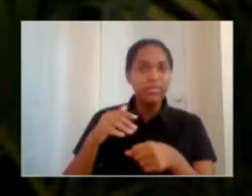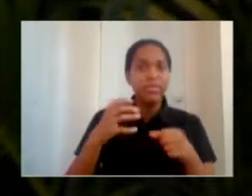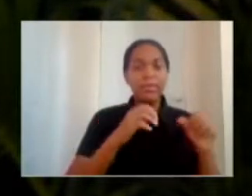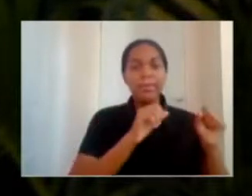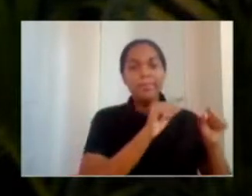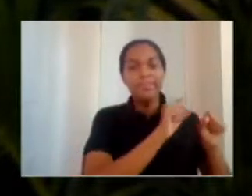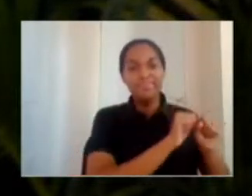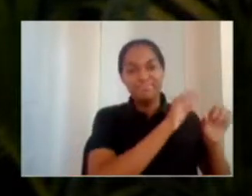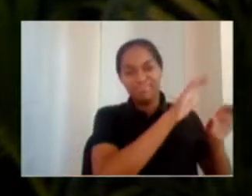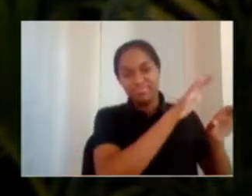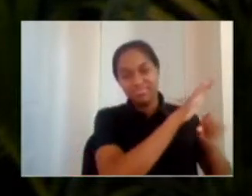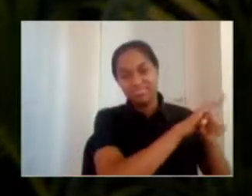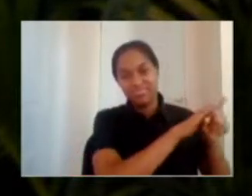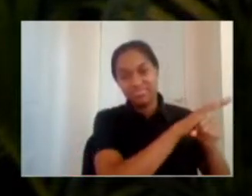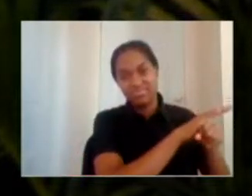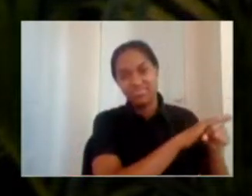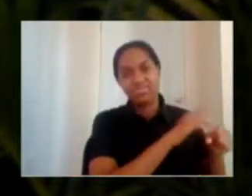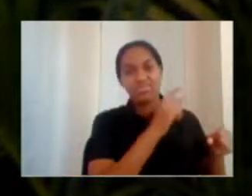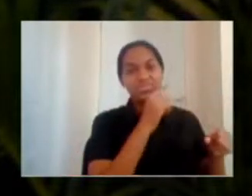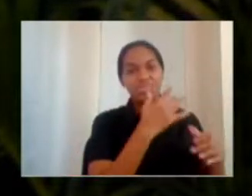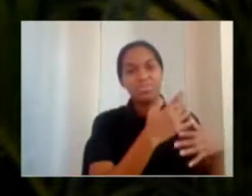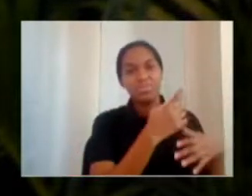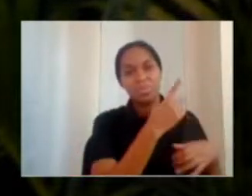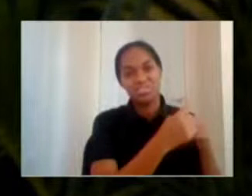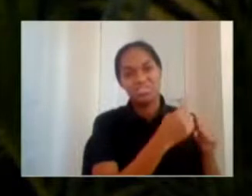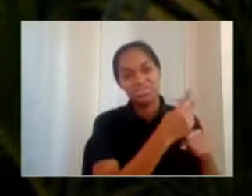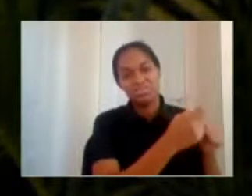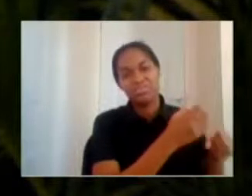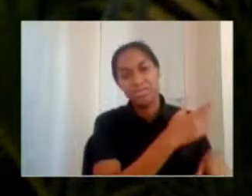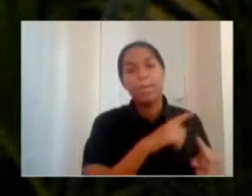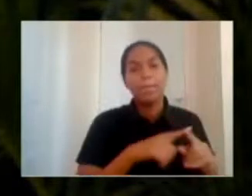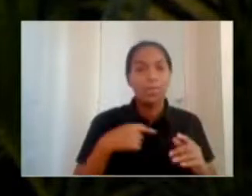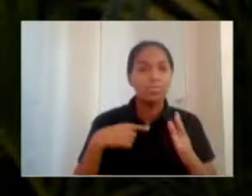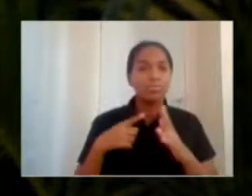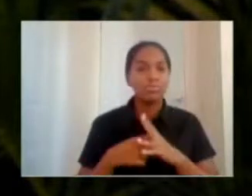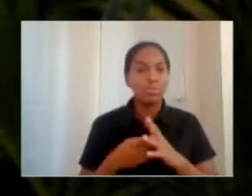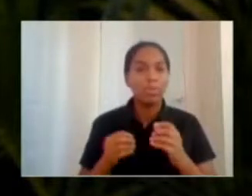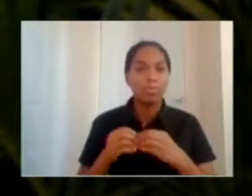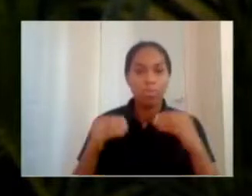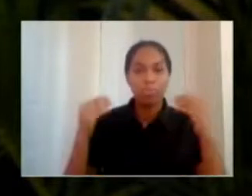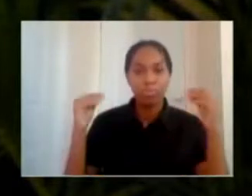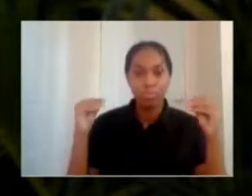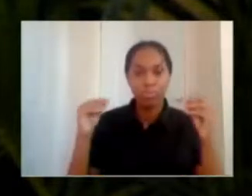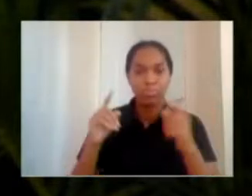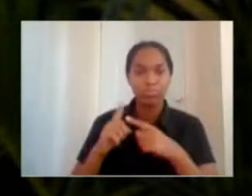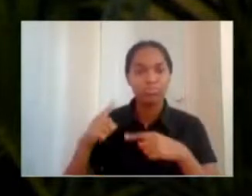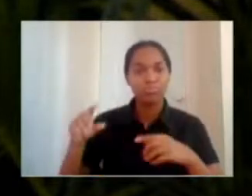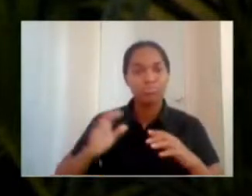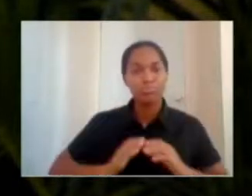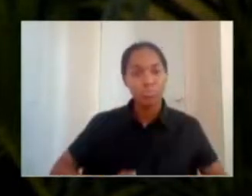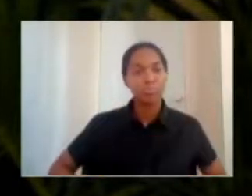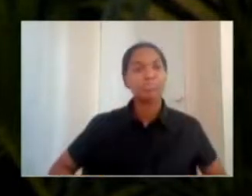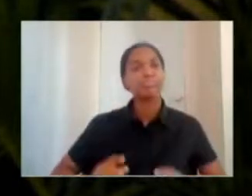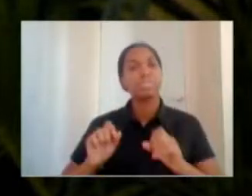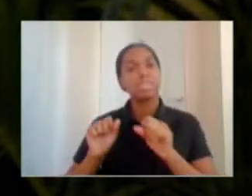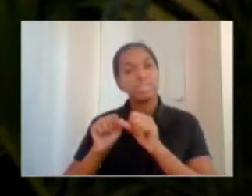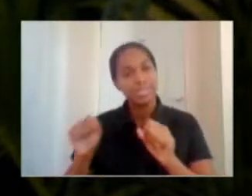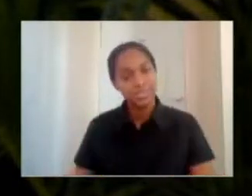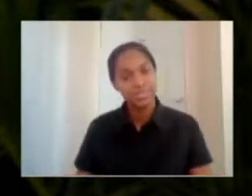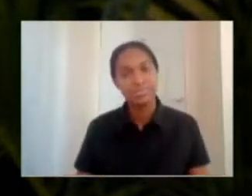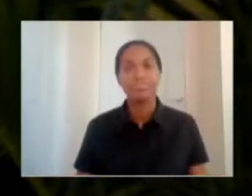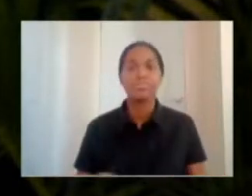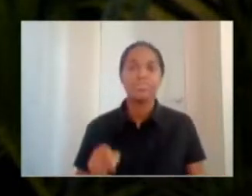they're going to take another year or two, but we're starting to market more and more to consumers. The stations actually run